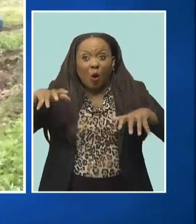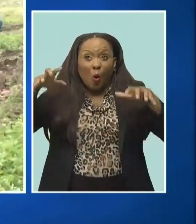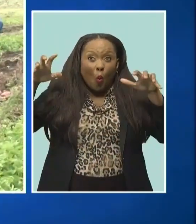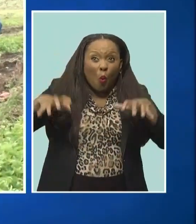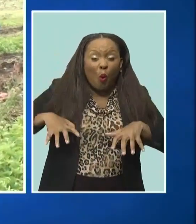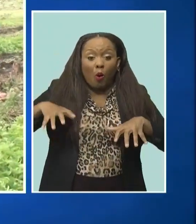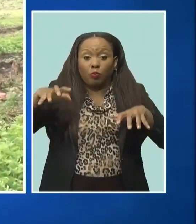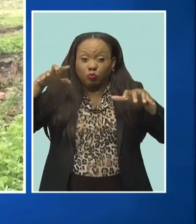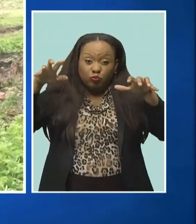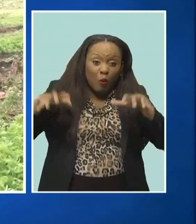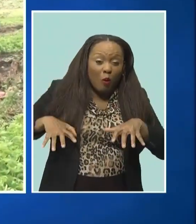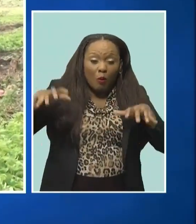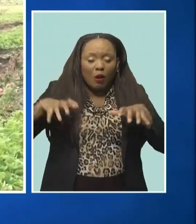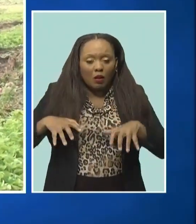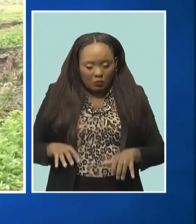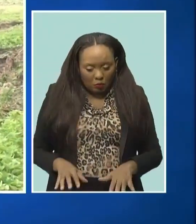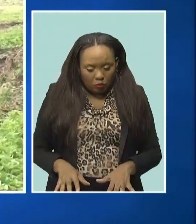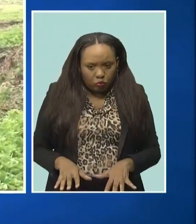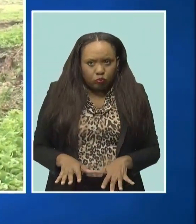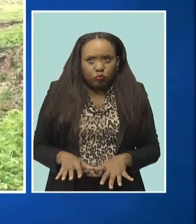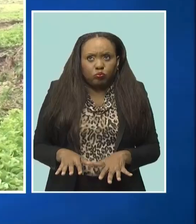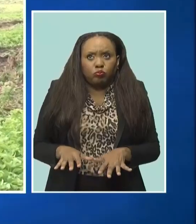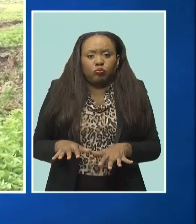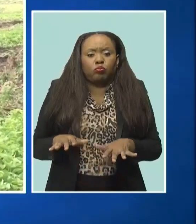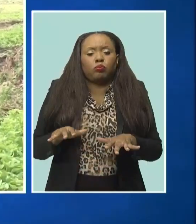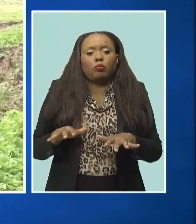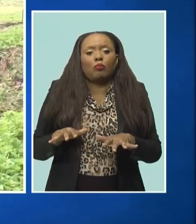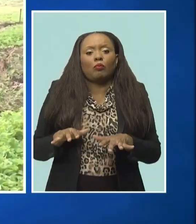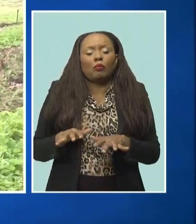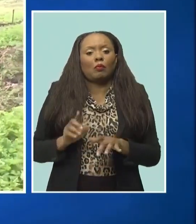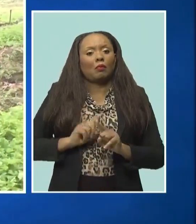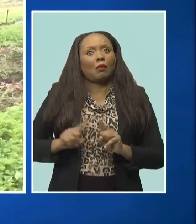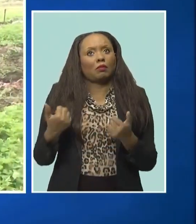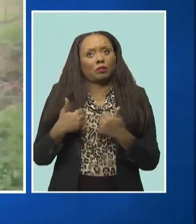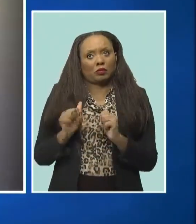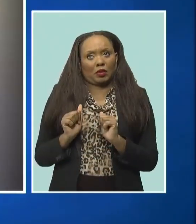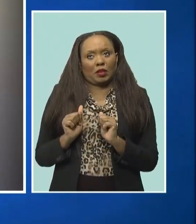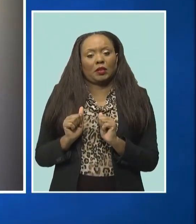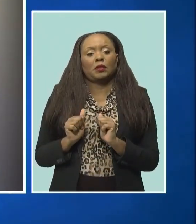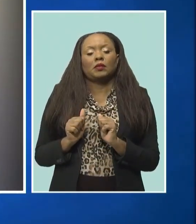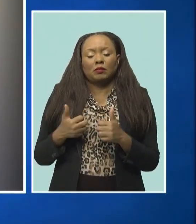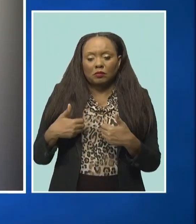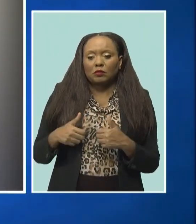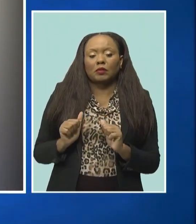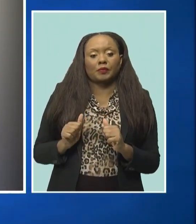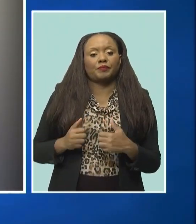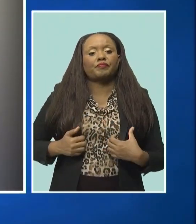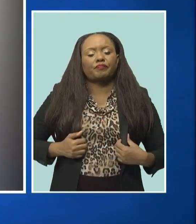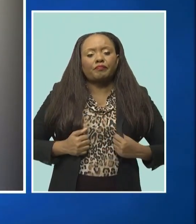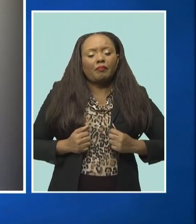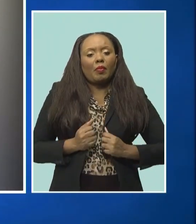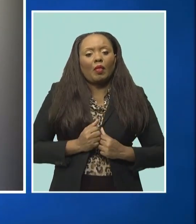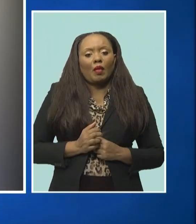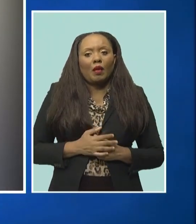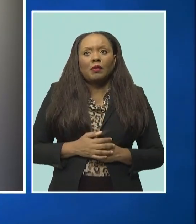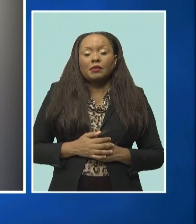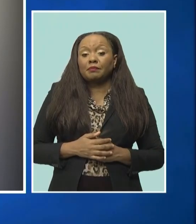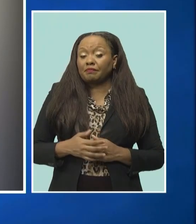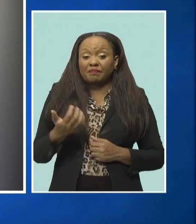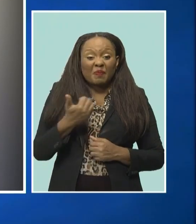Barbados Agricultural Society, James Paul, says production is not where it should be, but there is no shortage.